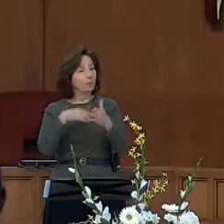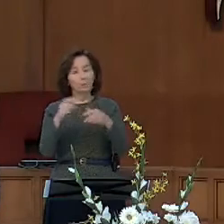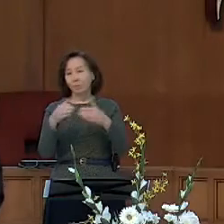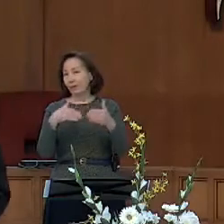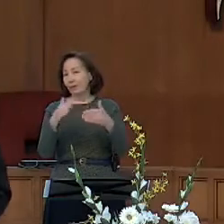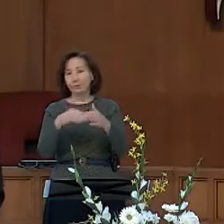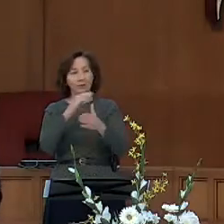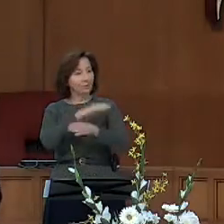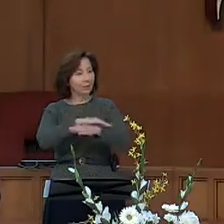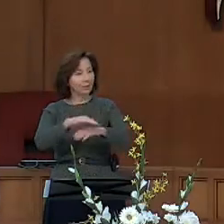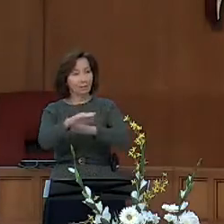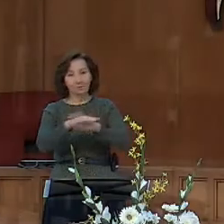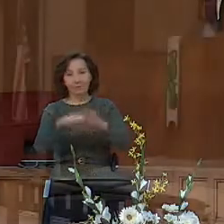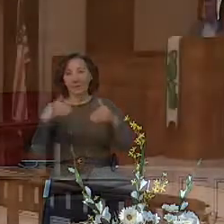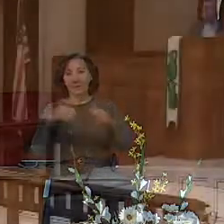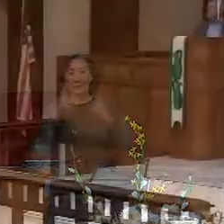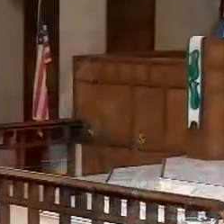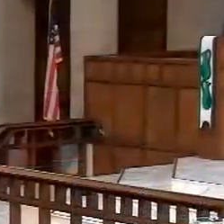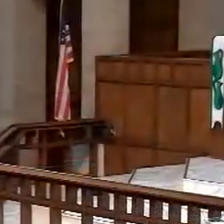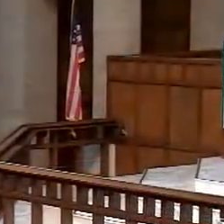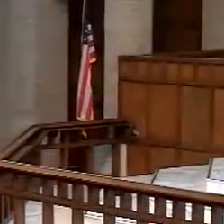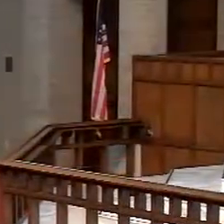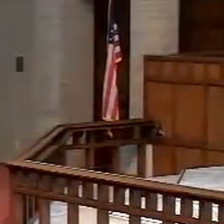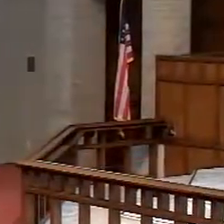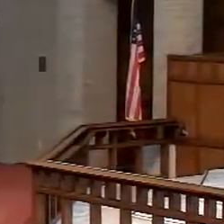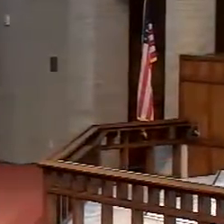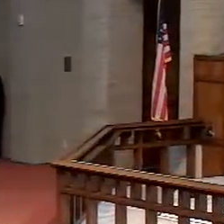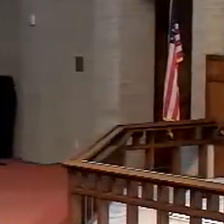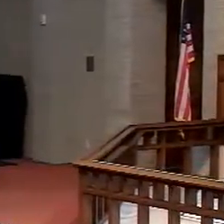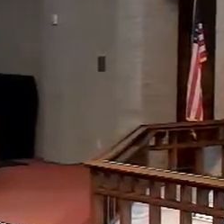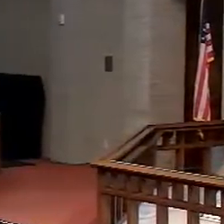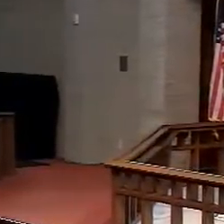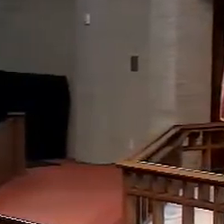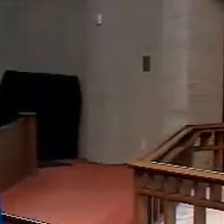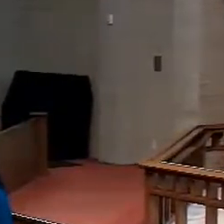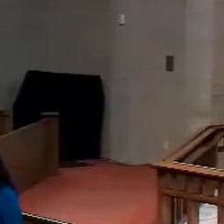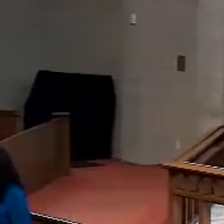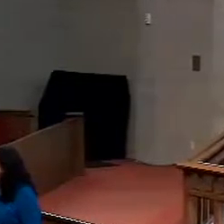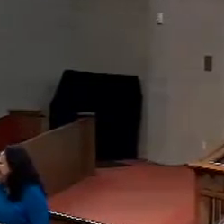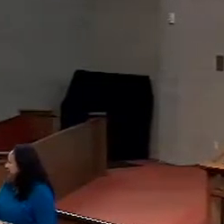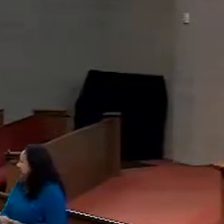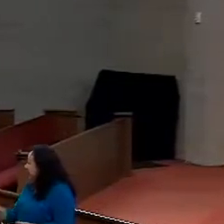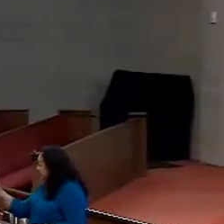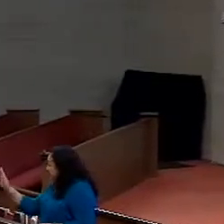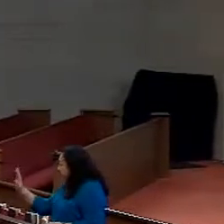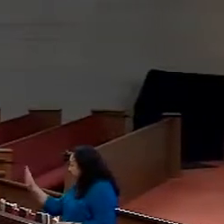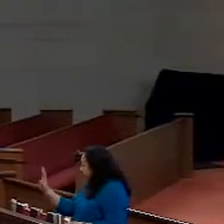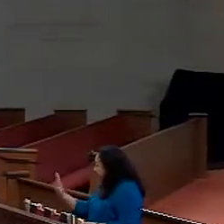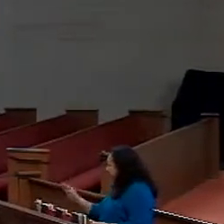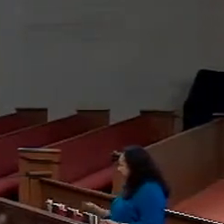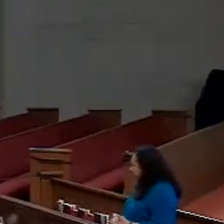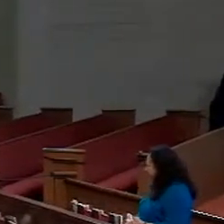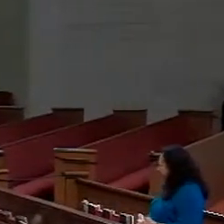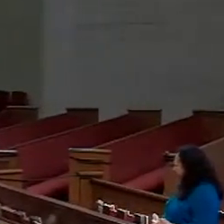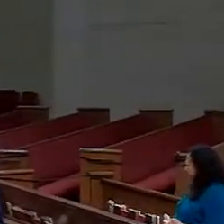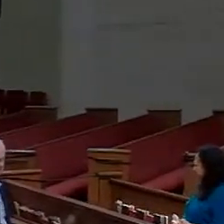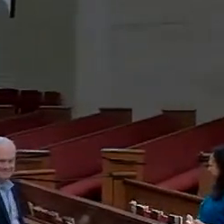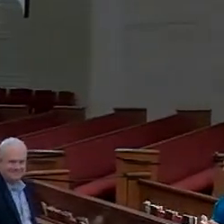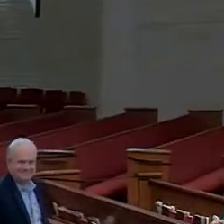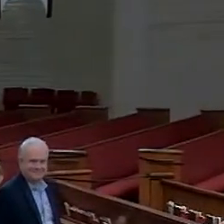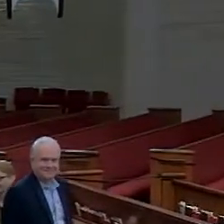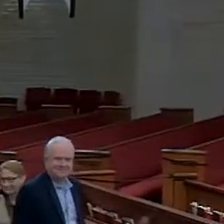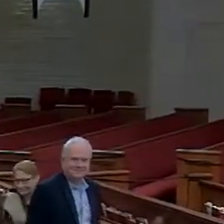to you. But just let somebody know you're happy to see them. Just keep looking around. Make sure. It is so good to see you. Some of you we hadn't seen in a while,